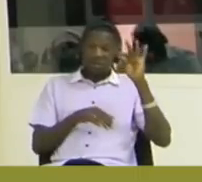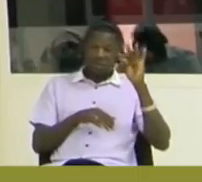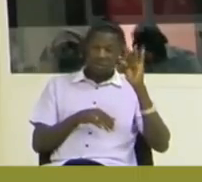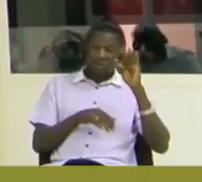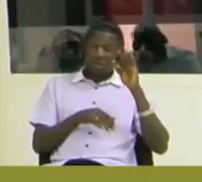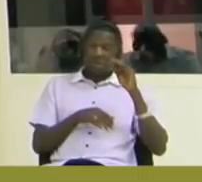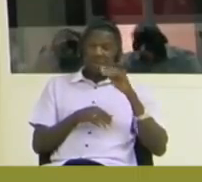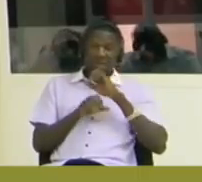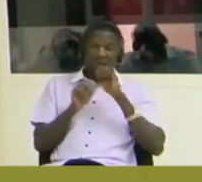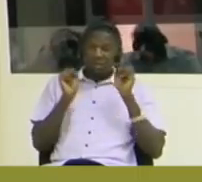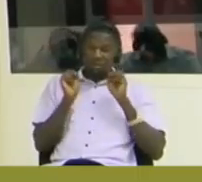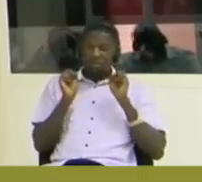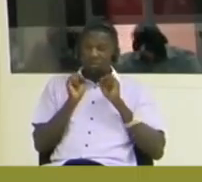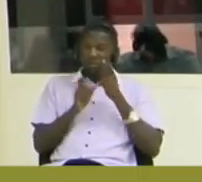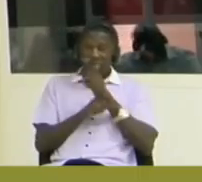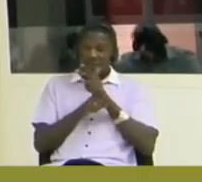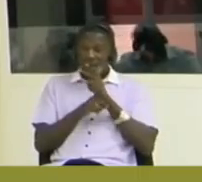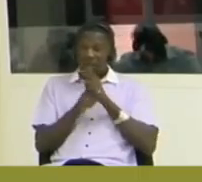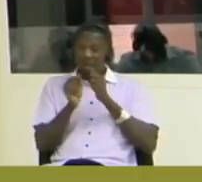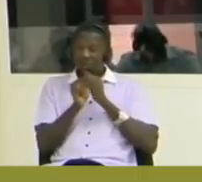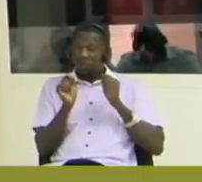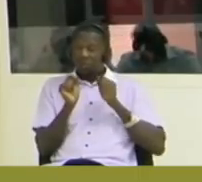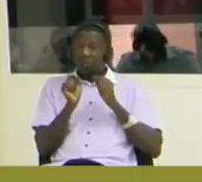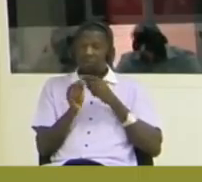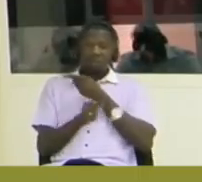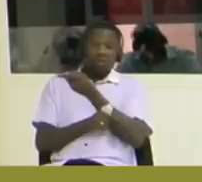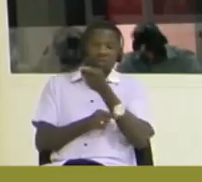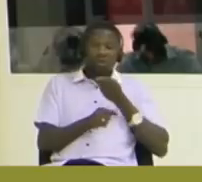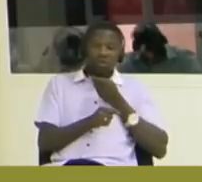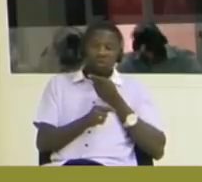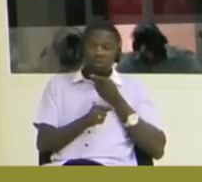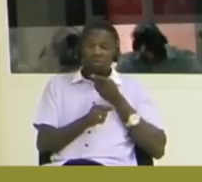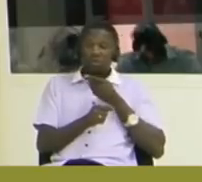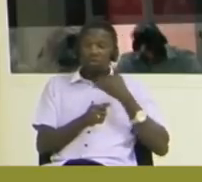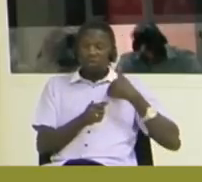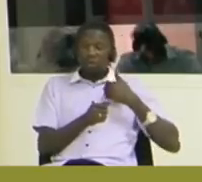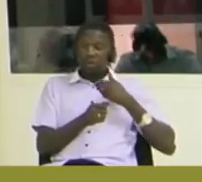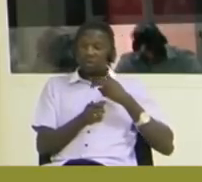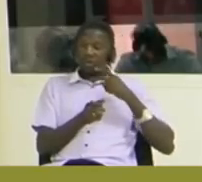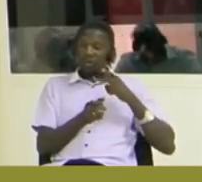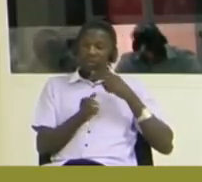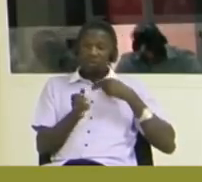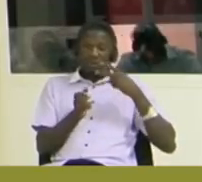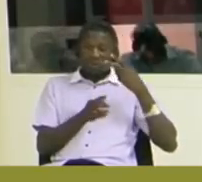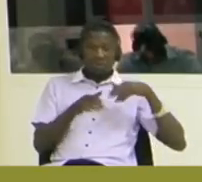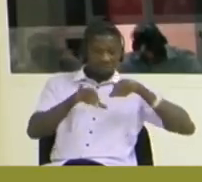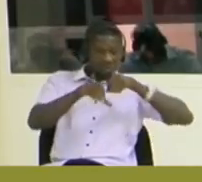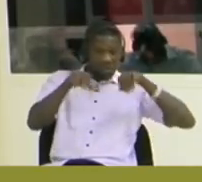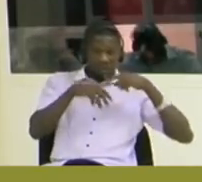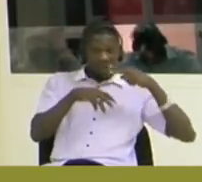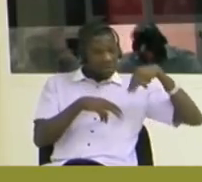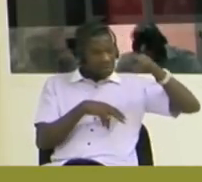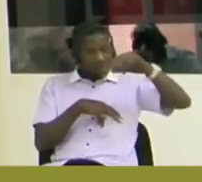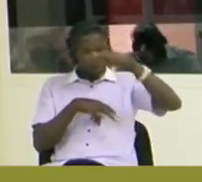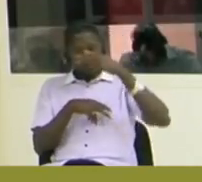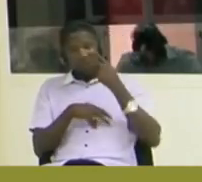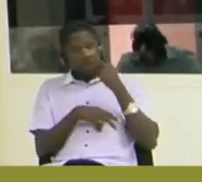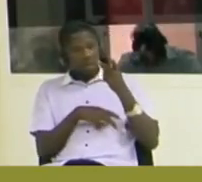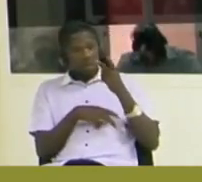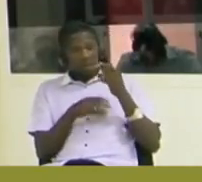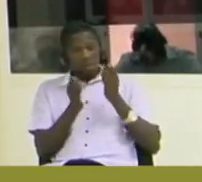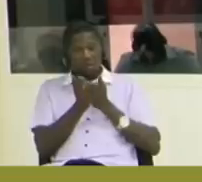those guards to go to the beach and patrol to see whether there are boats